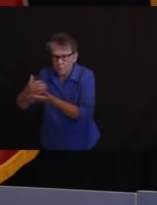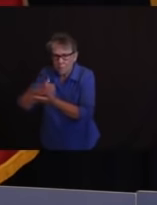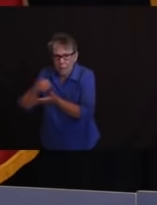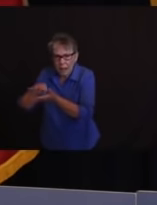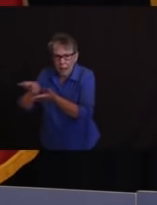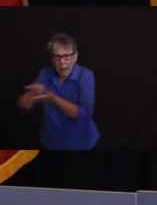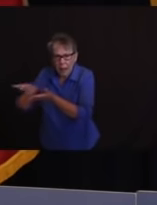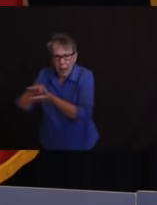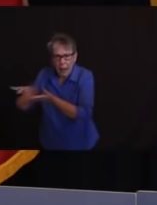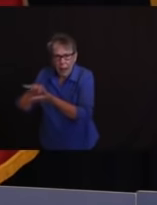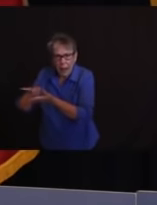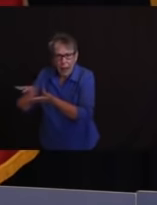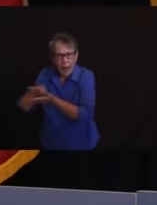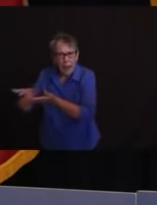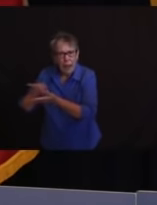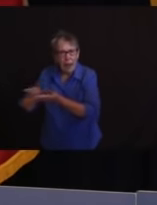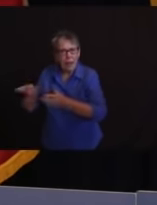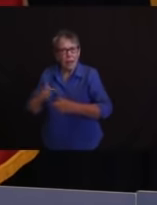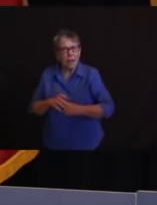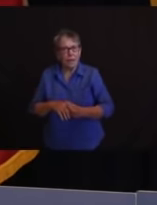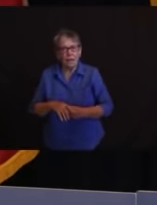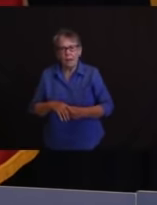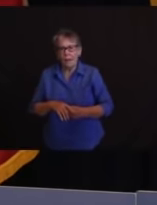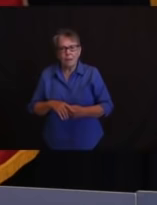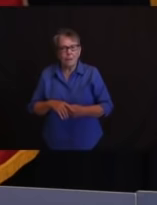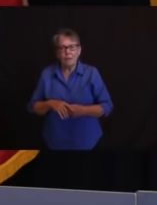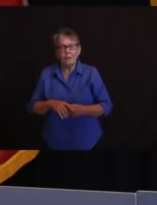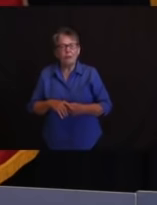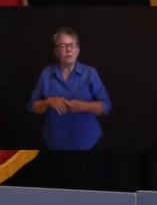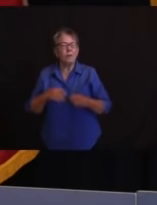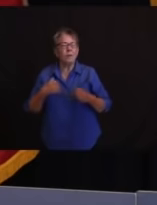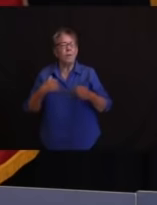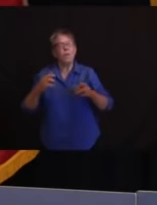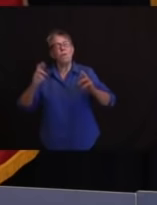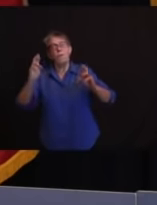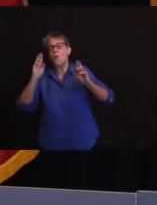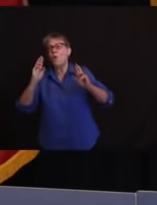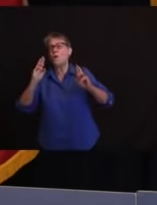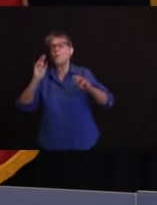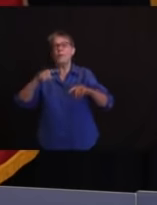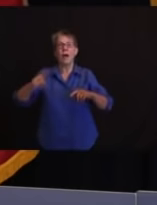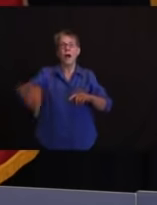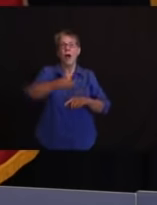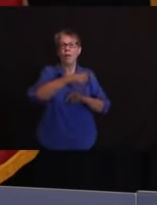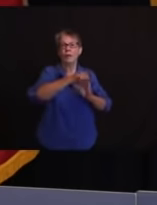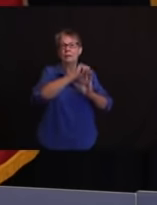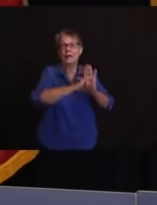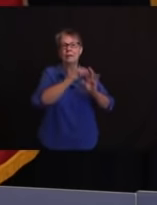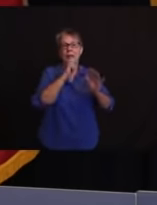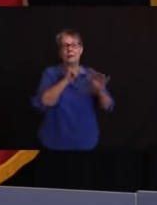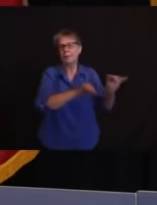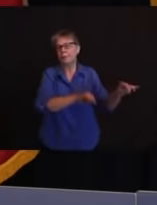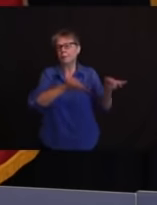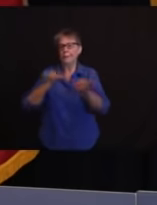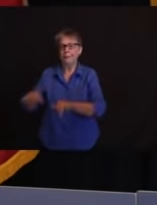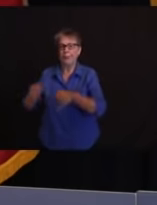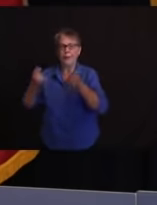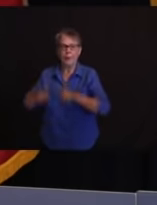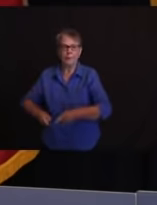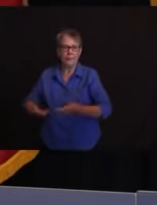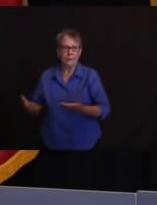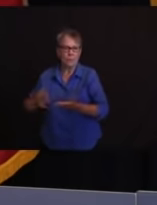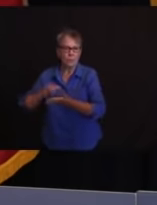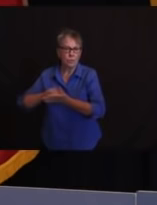did, and hopefully and likely that would be for a couple of reasons. First off, there is somewhat of a switch towards the younger population. You are across the